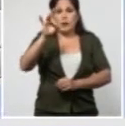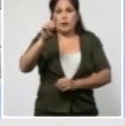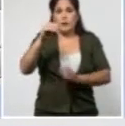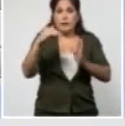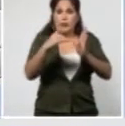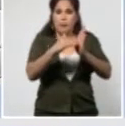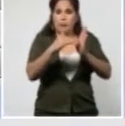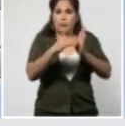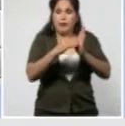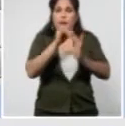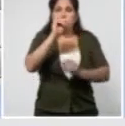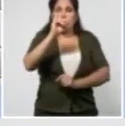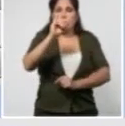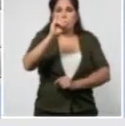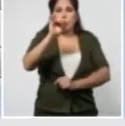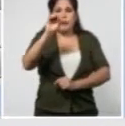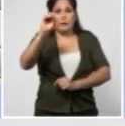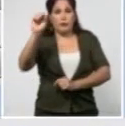with